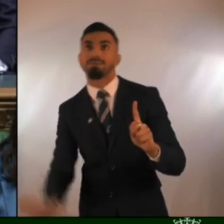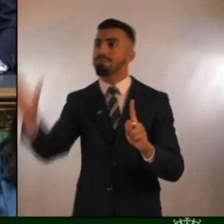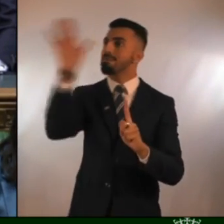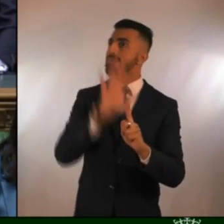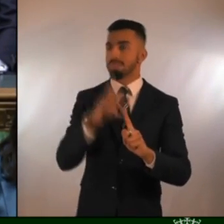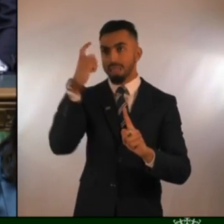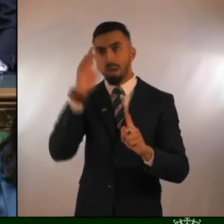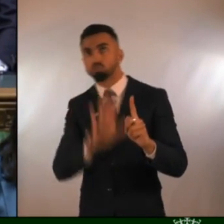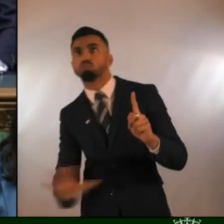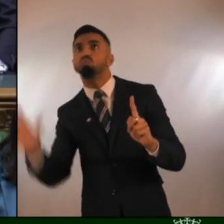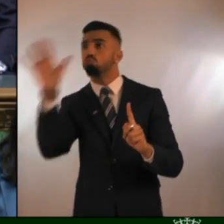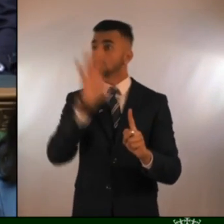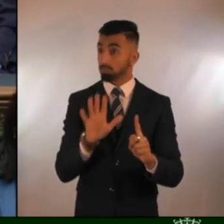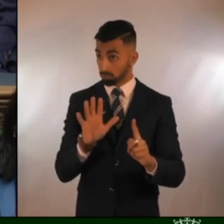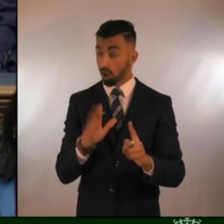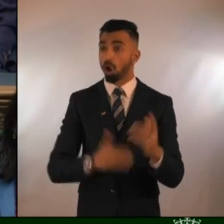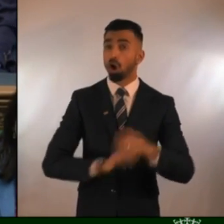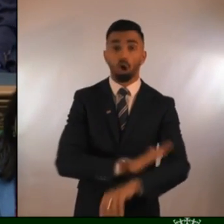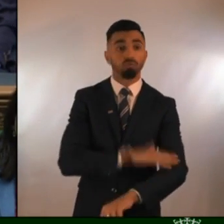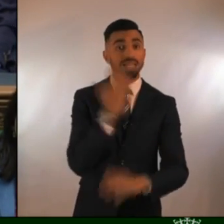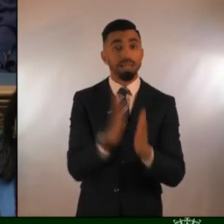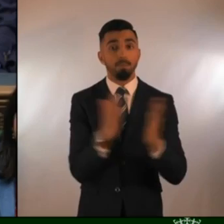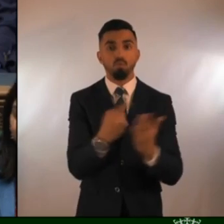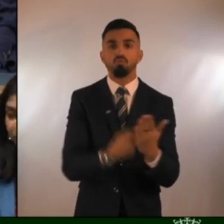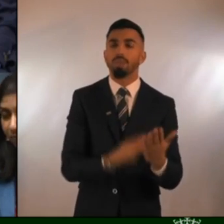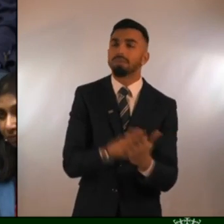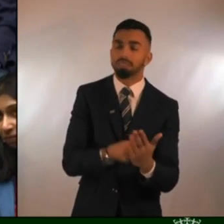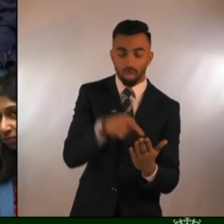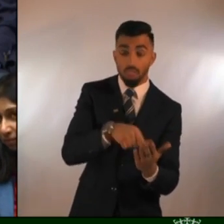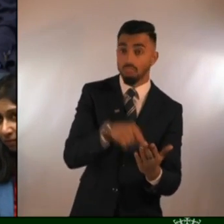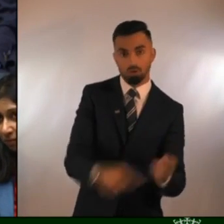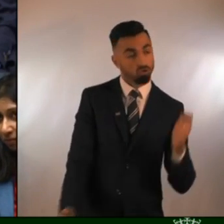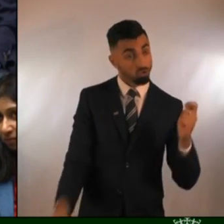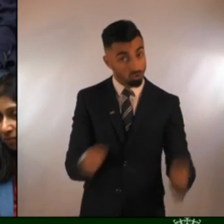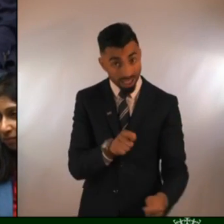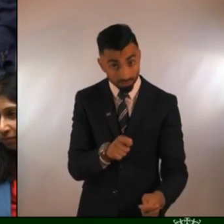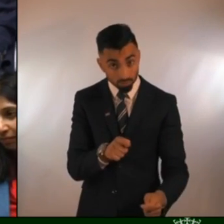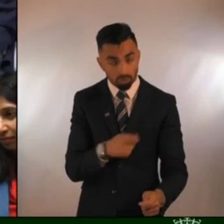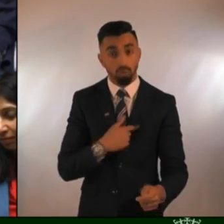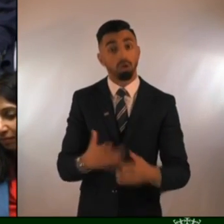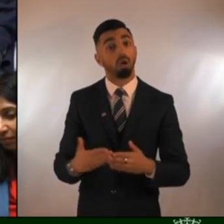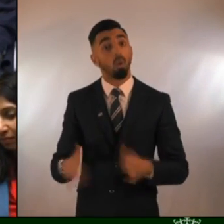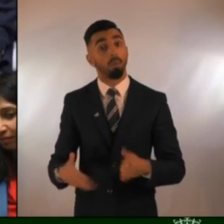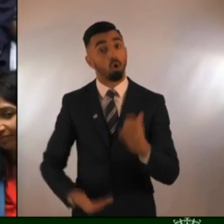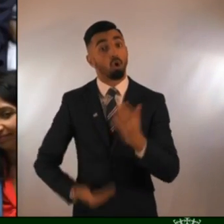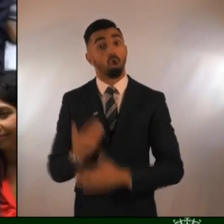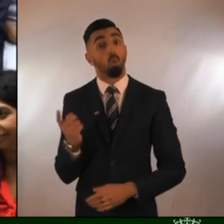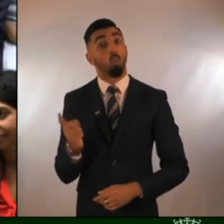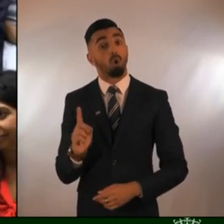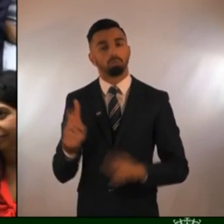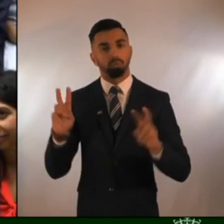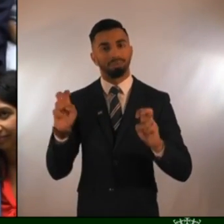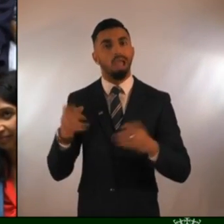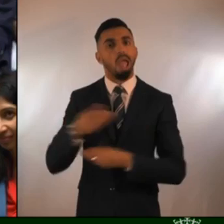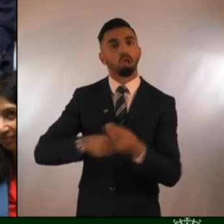in Scotland, Wales and Northern Ireland. And I can announce today that we're also opening a new economic campus in the north with